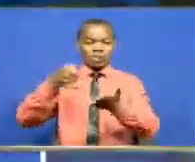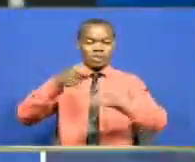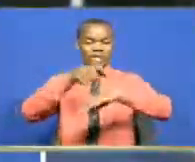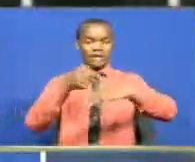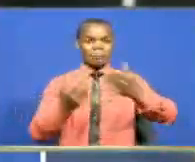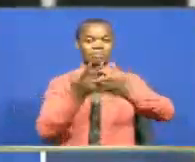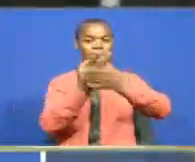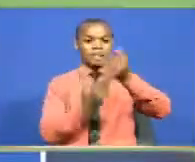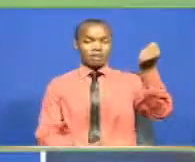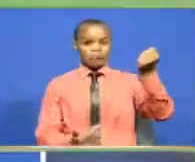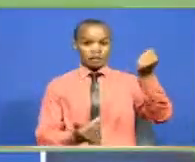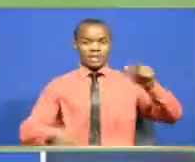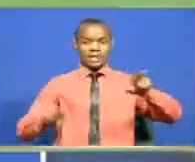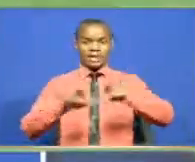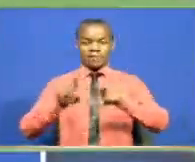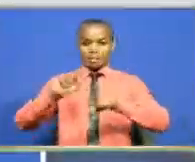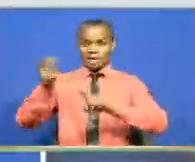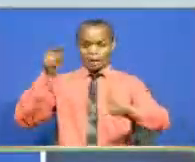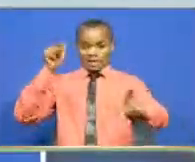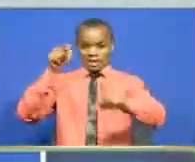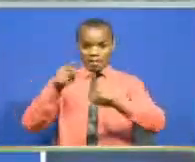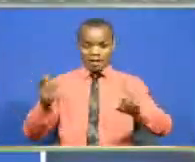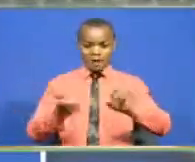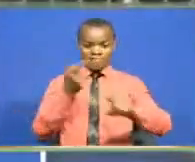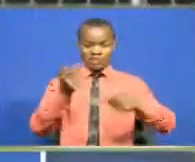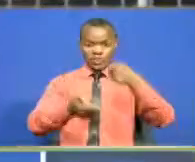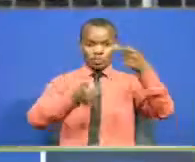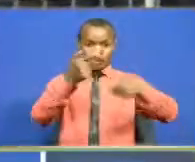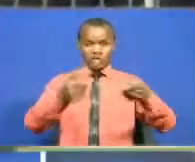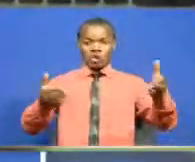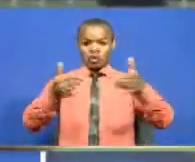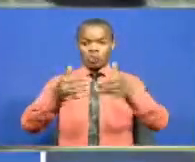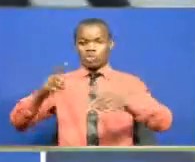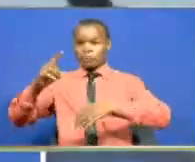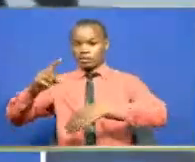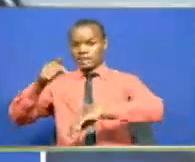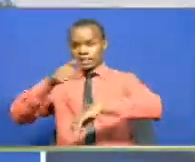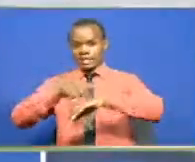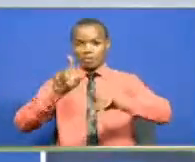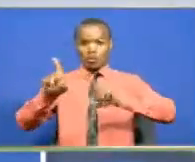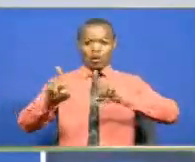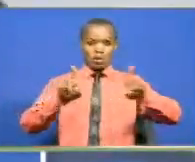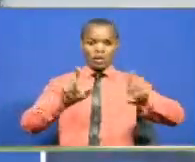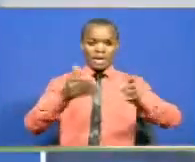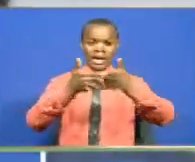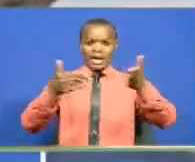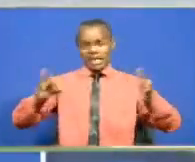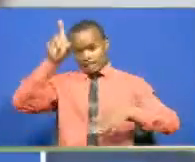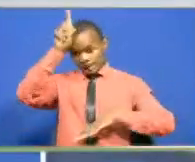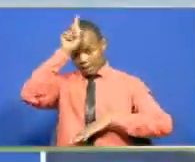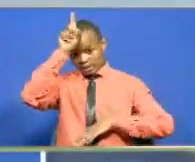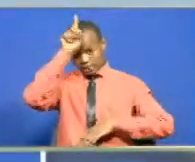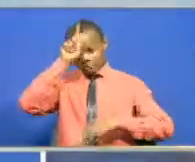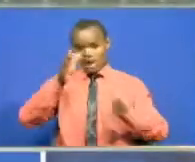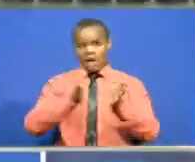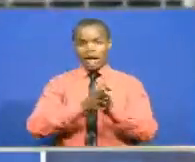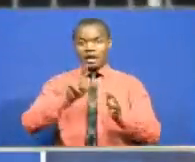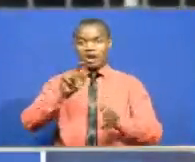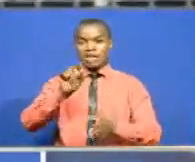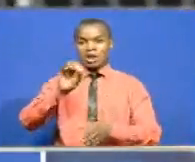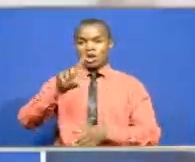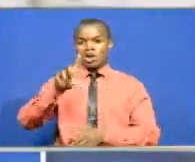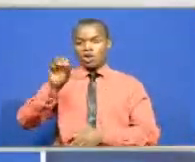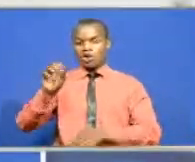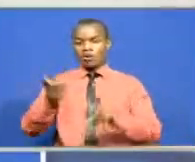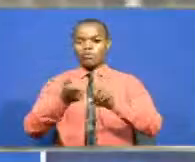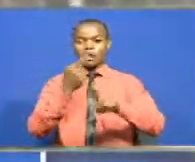doubleheader. Kenya will be seeking for their first win in Group G after they drew 1-1 against Egypt and Togo in the first